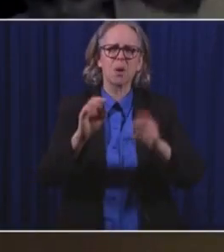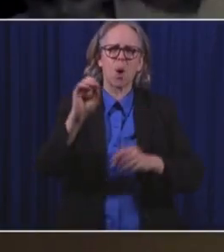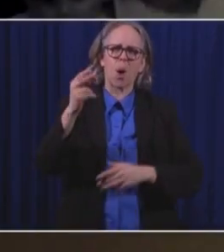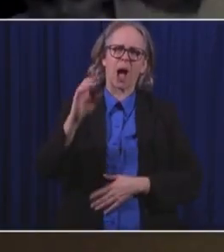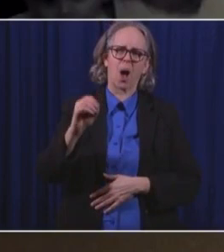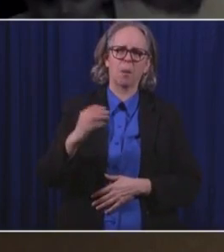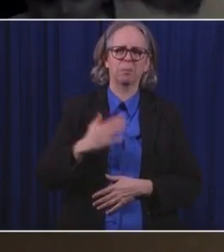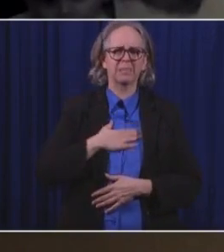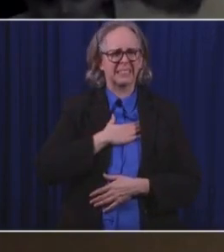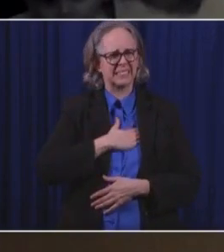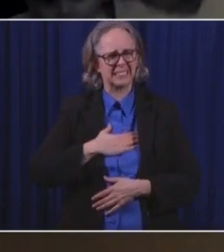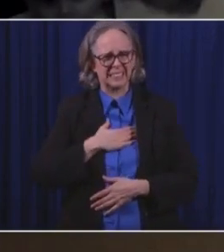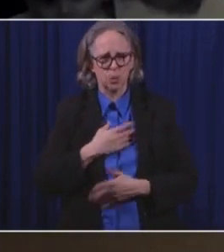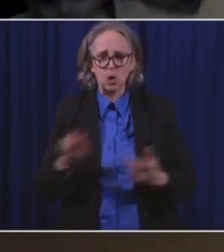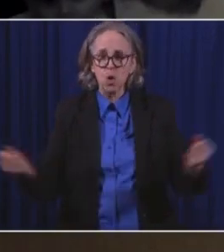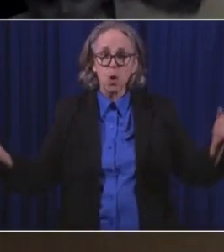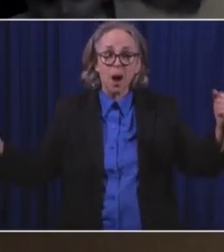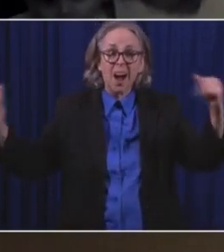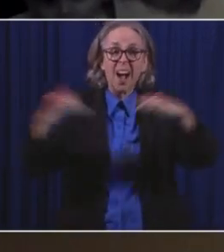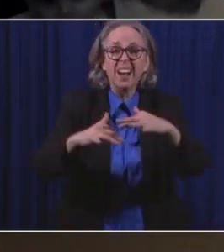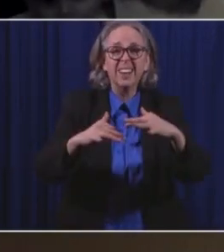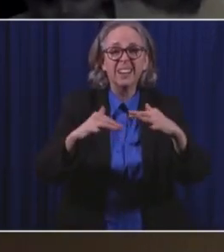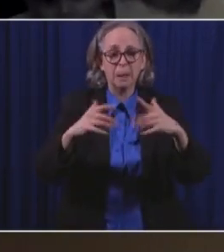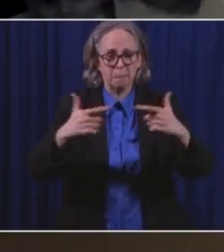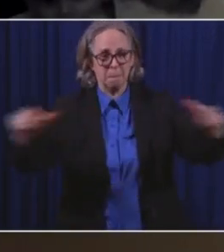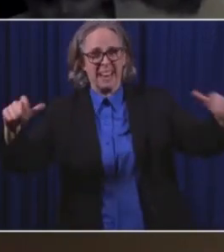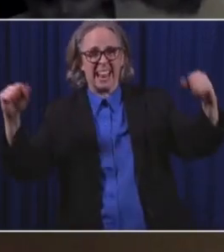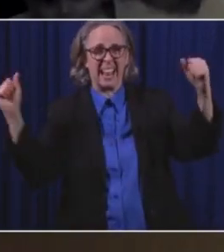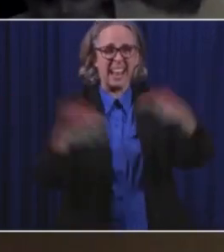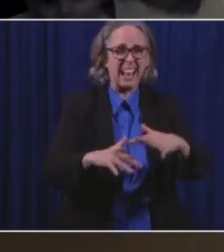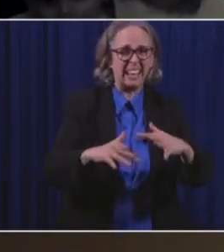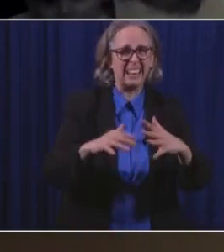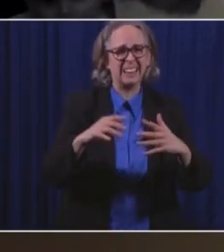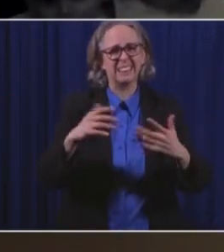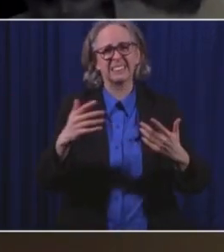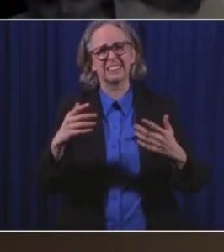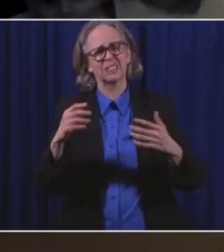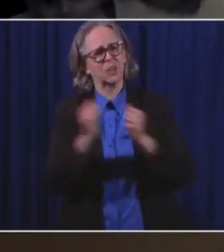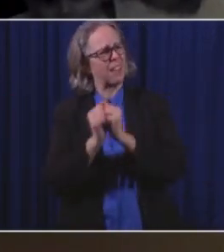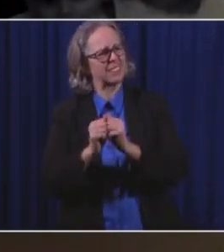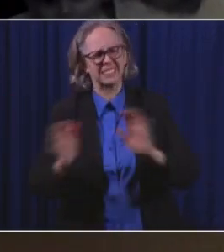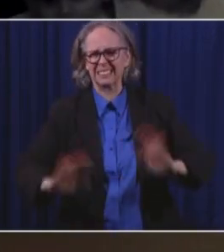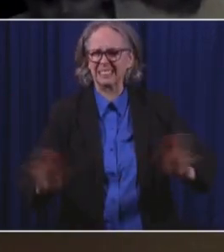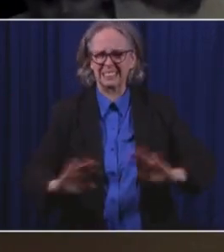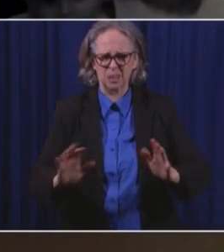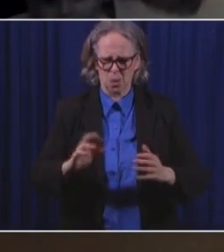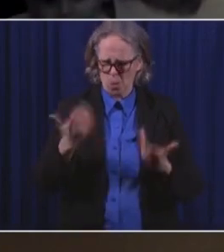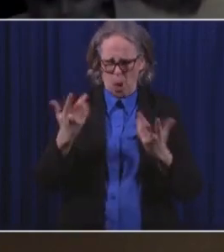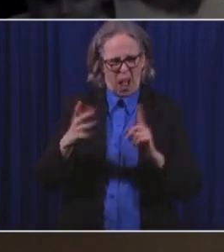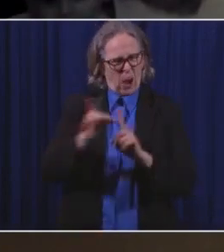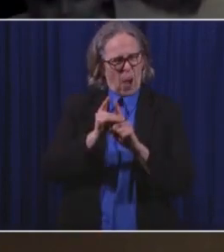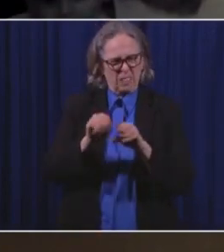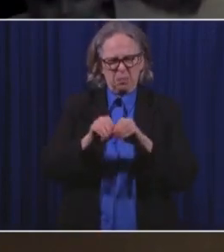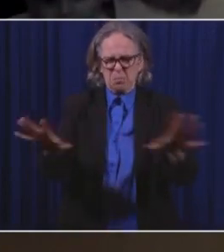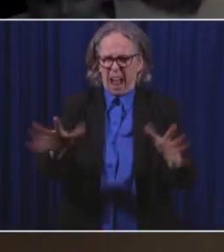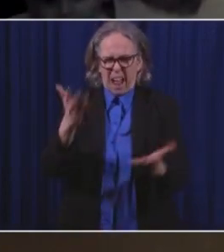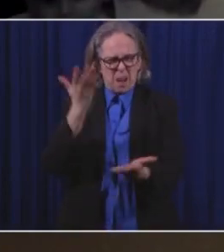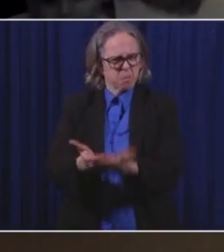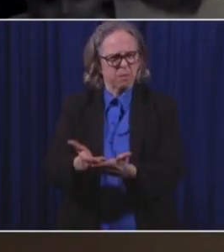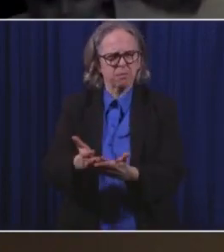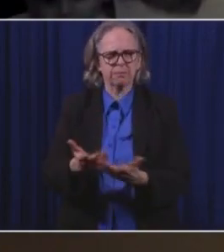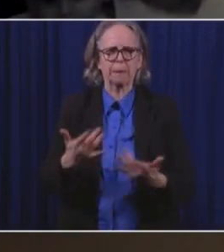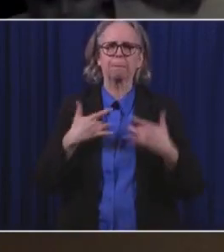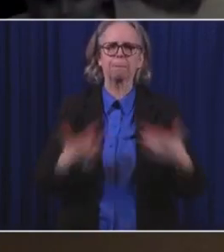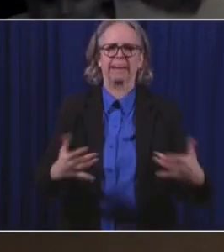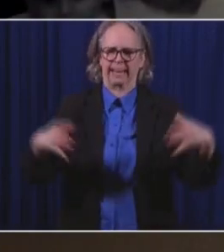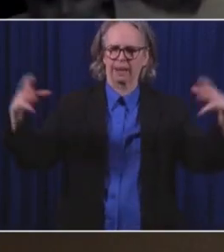a lot of these clusters that we're seeing involve groups of people getting together, groups of families getting together, things like funerals, things like weddings, and